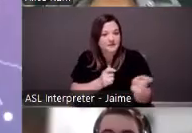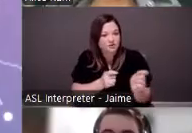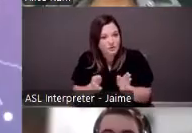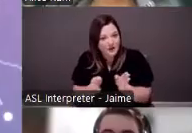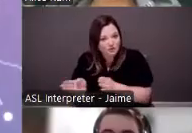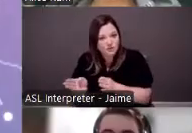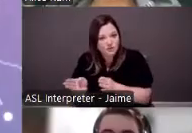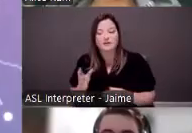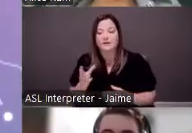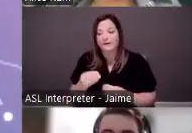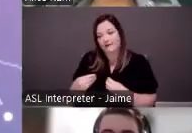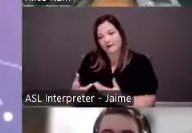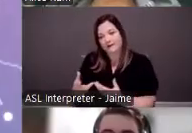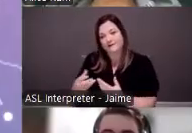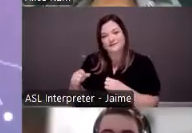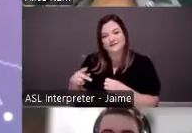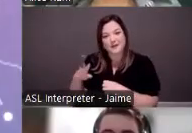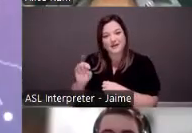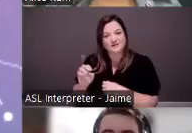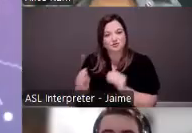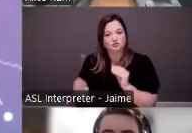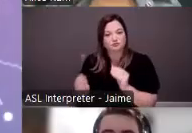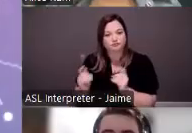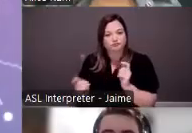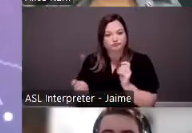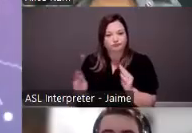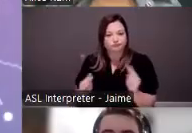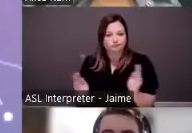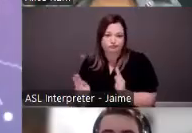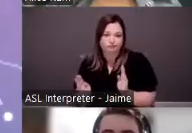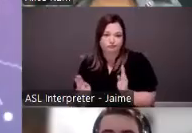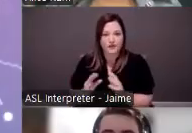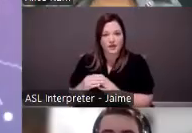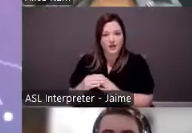allow them to readjust.